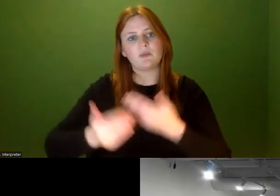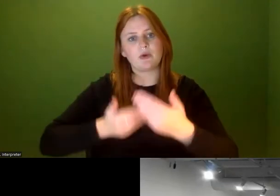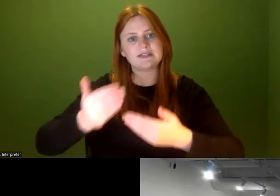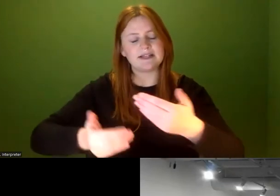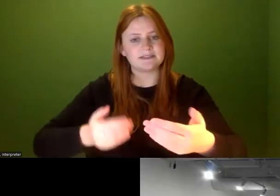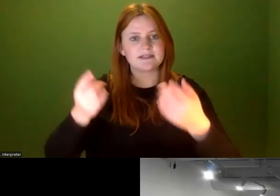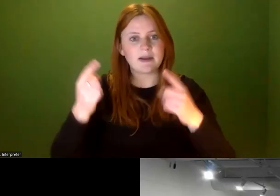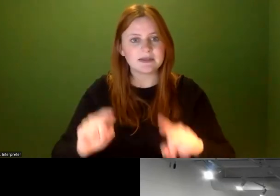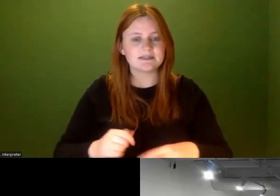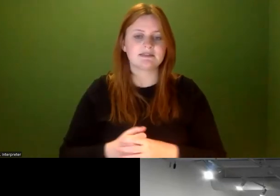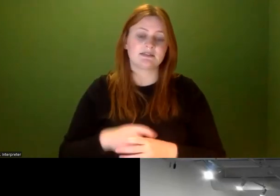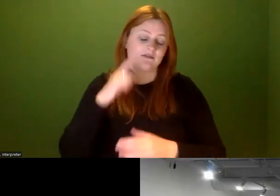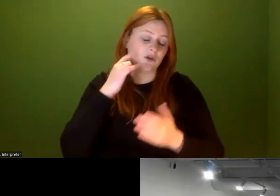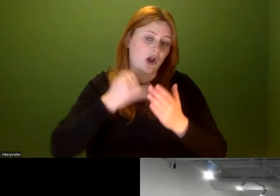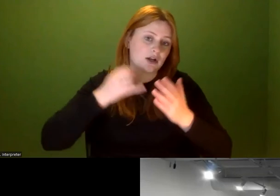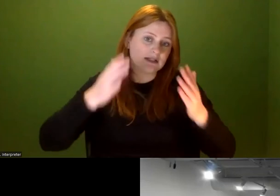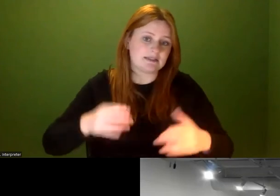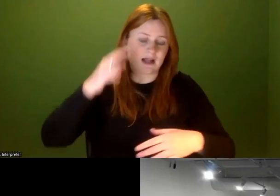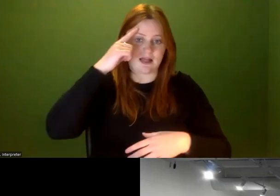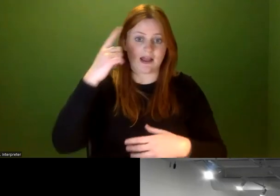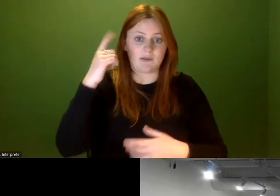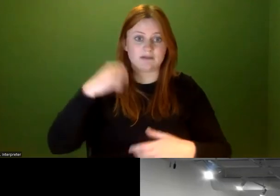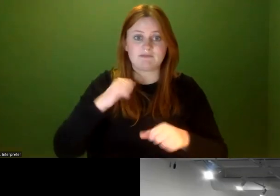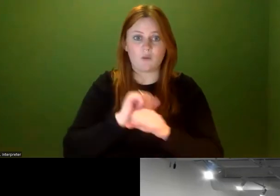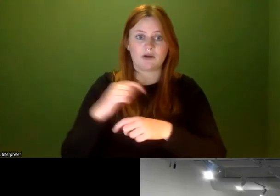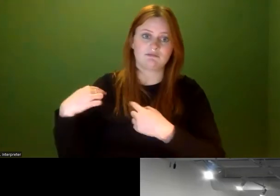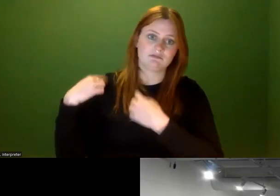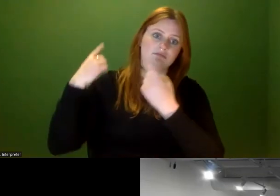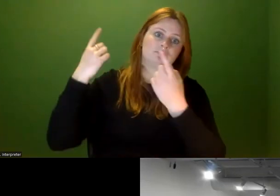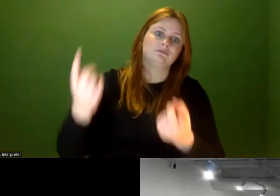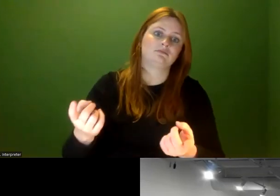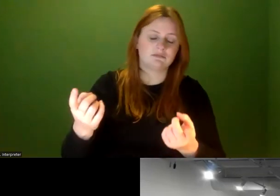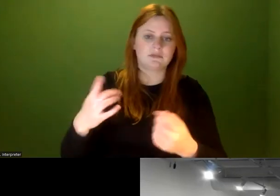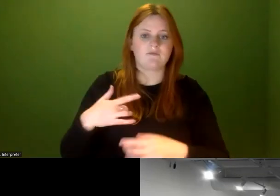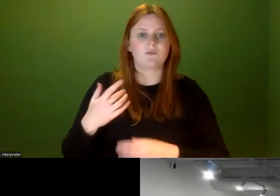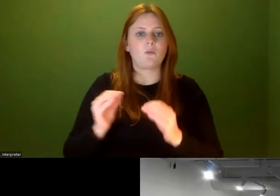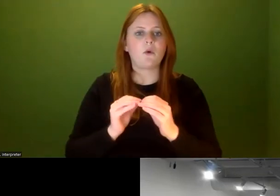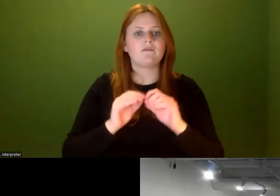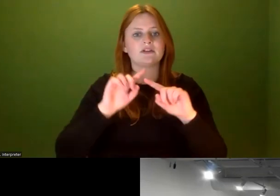the artist. And I think just because I've worked so long, almost a little bit of a circular